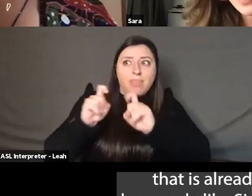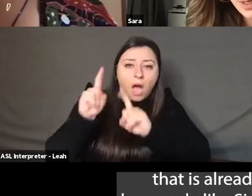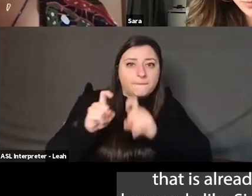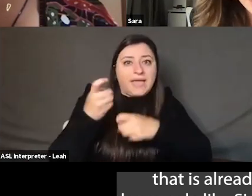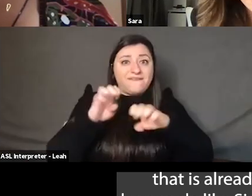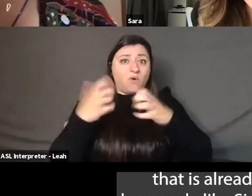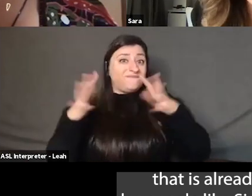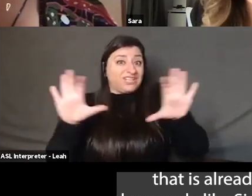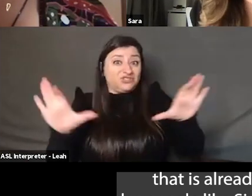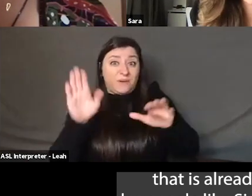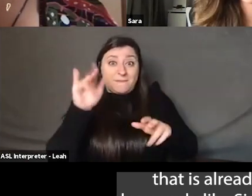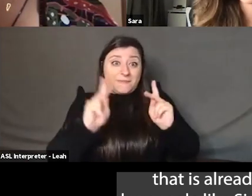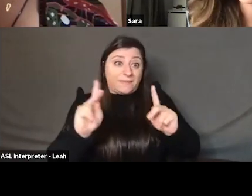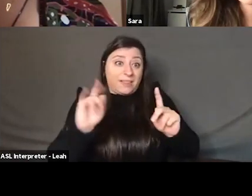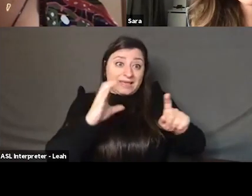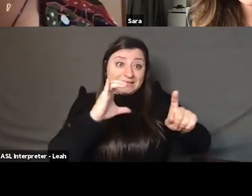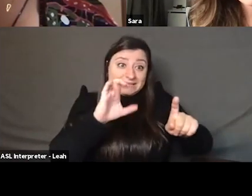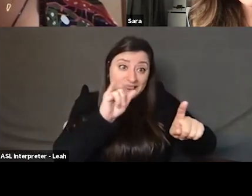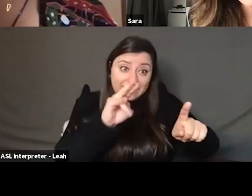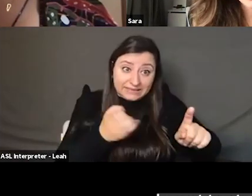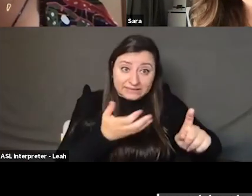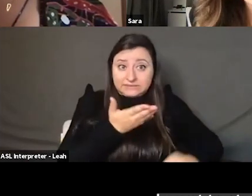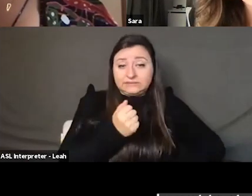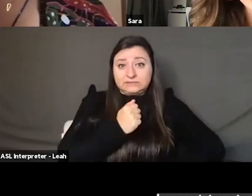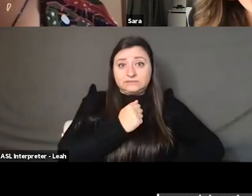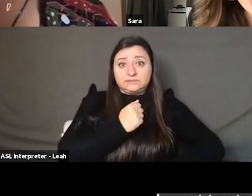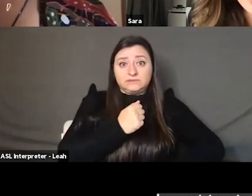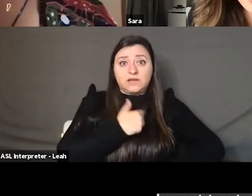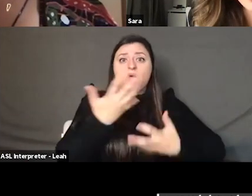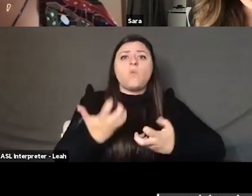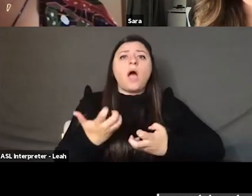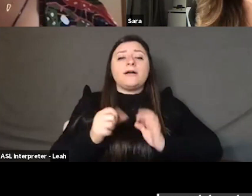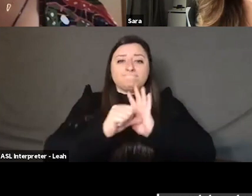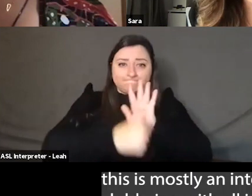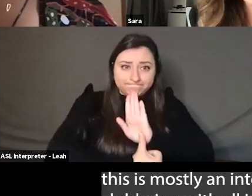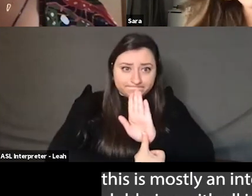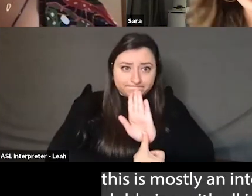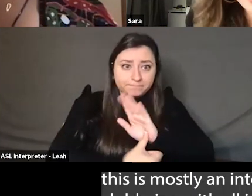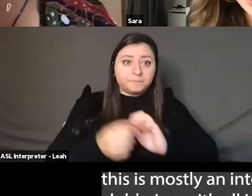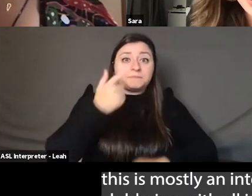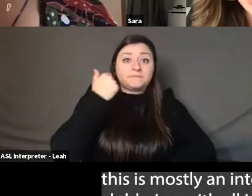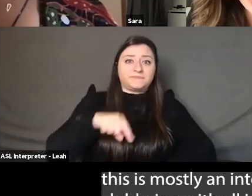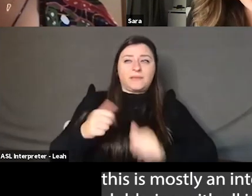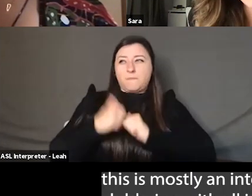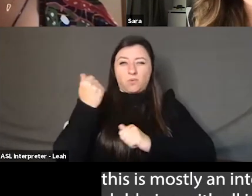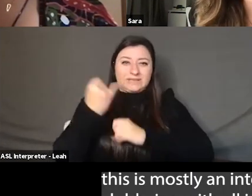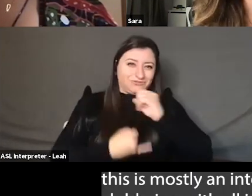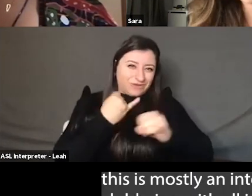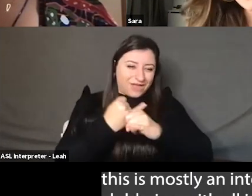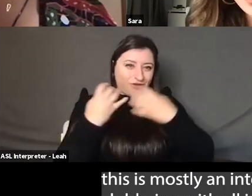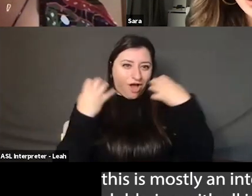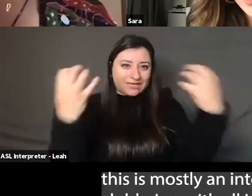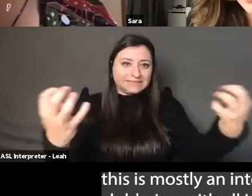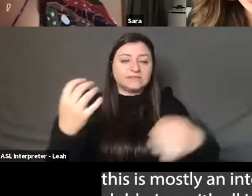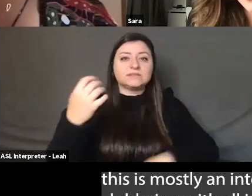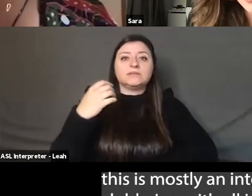already being done by people like Celine Saman. I want to stress this since this is mostly an international audience,